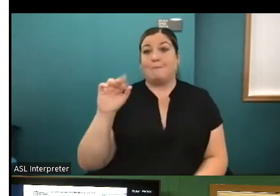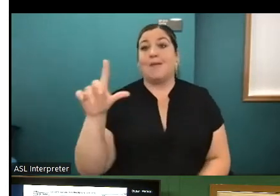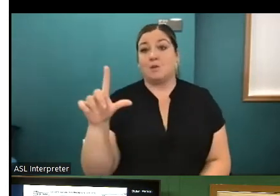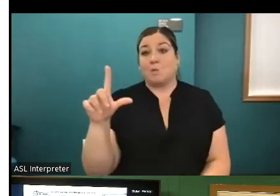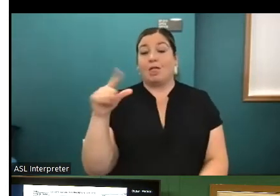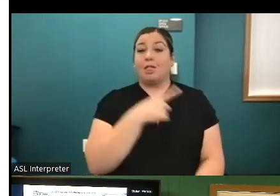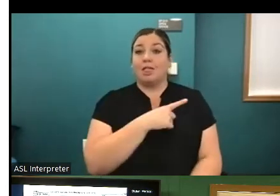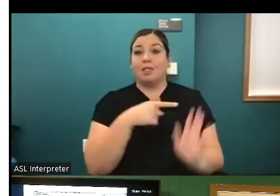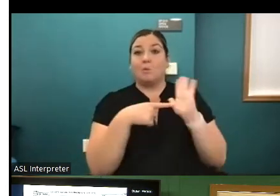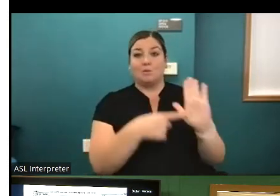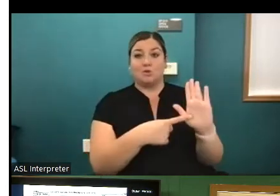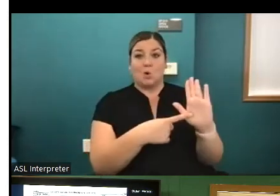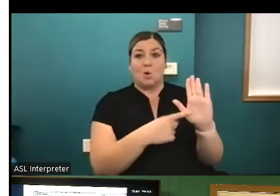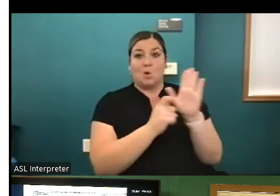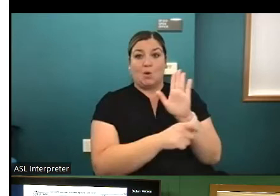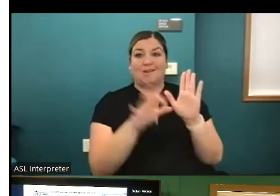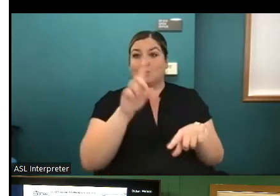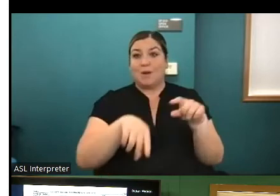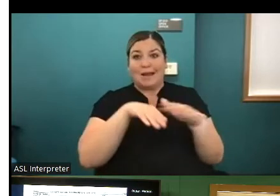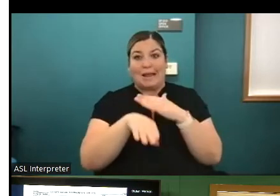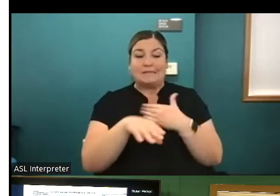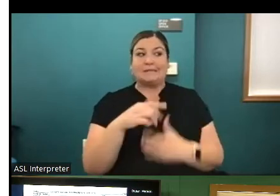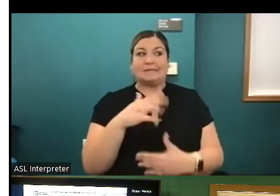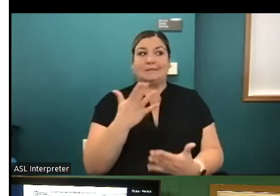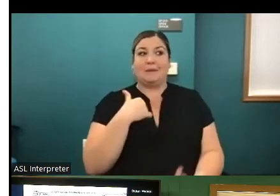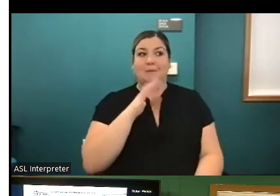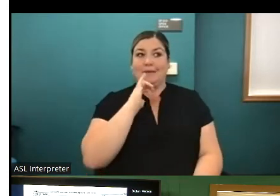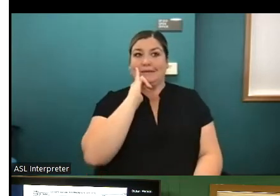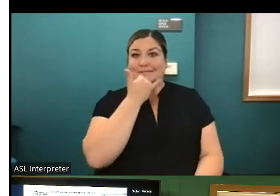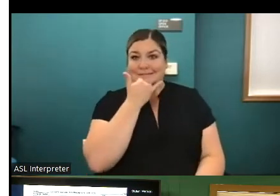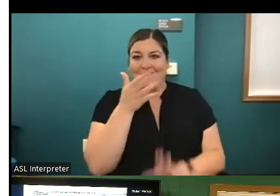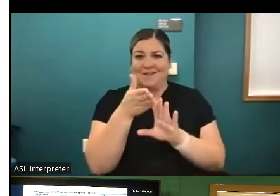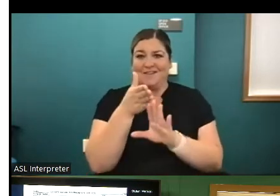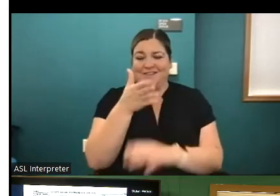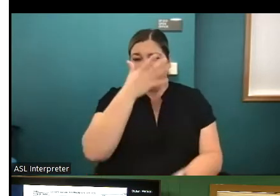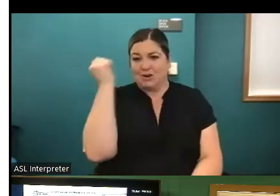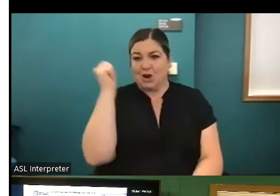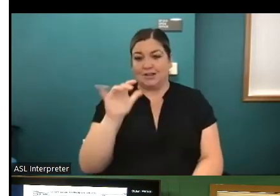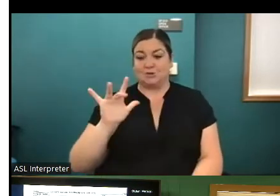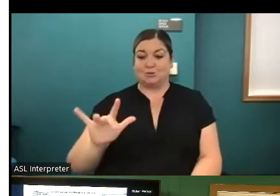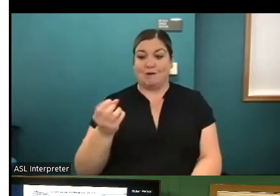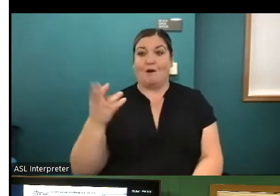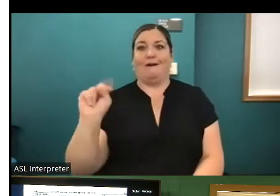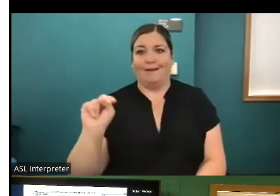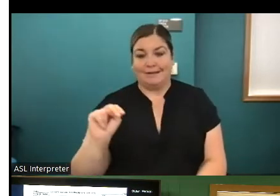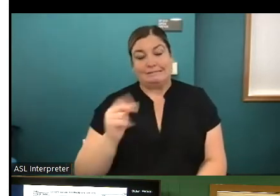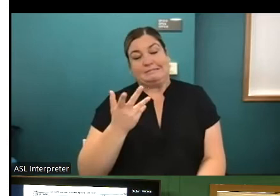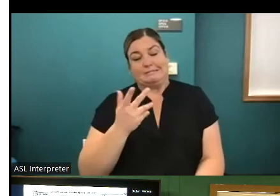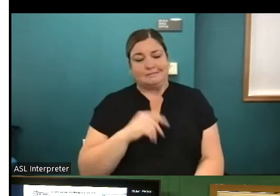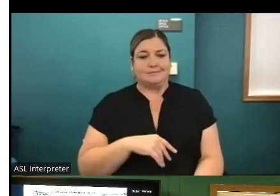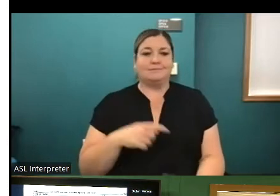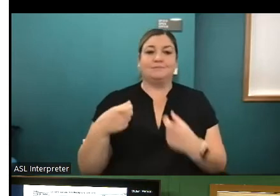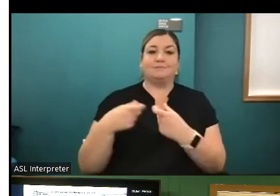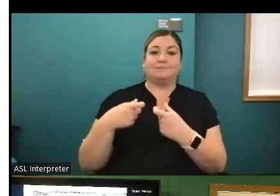well. If you can't access it, we might have forgotten to enable the button. I've done that before, so of course. Yeah, battery